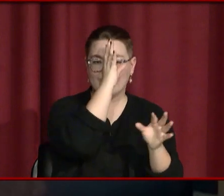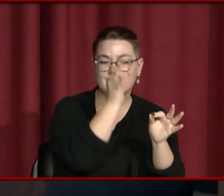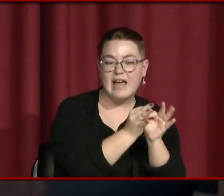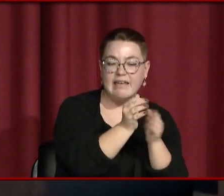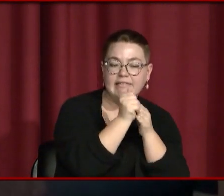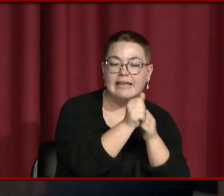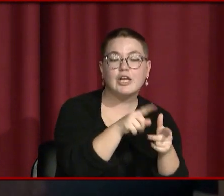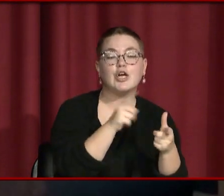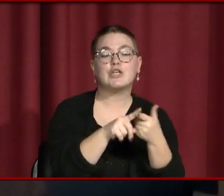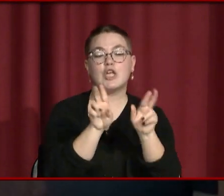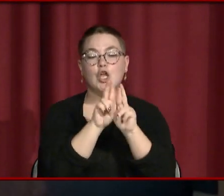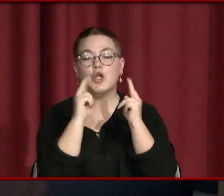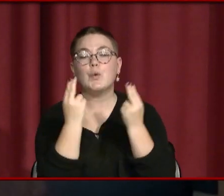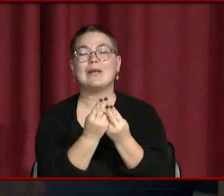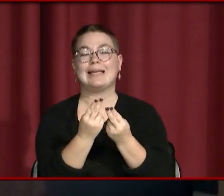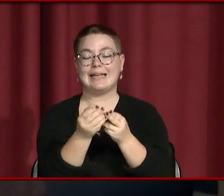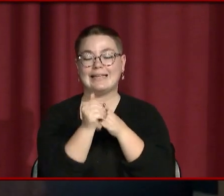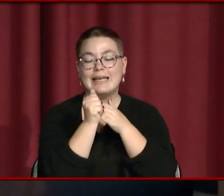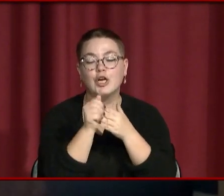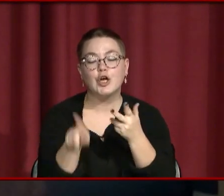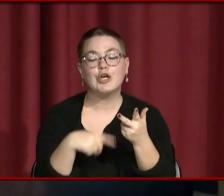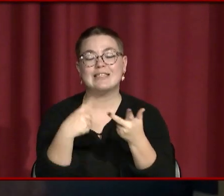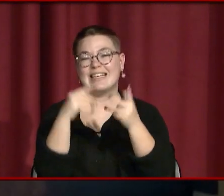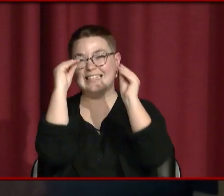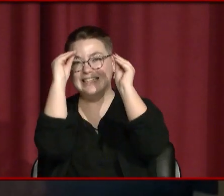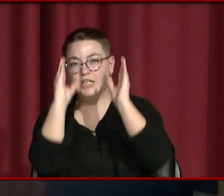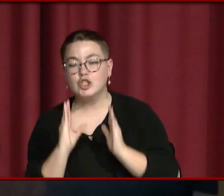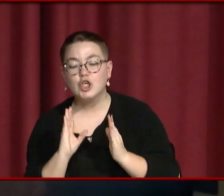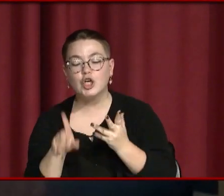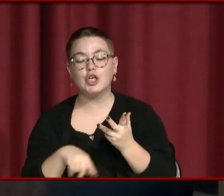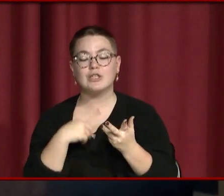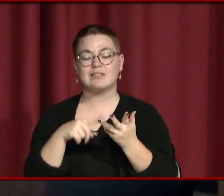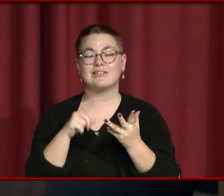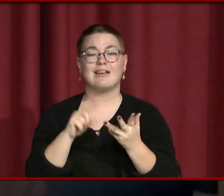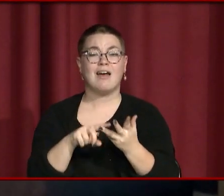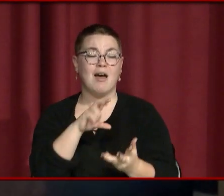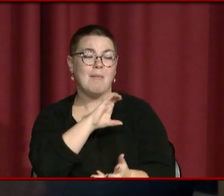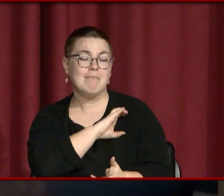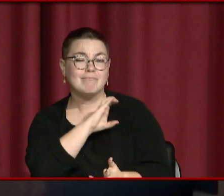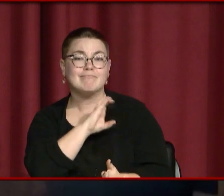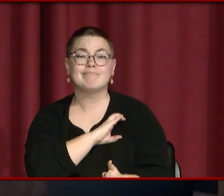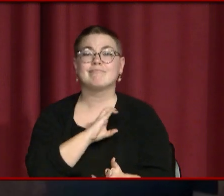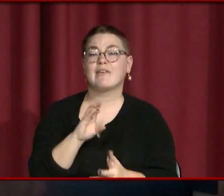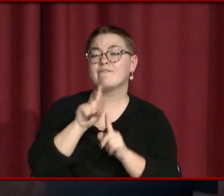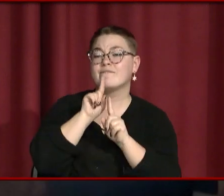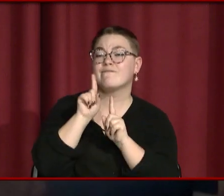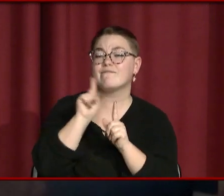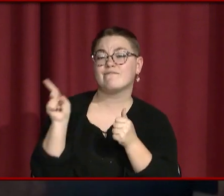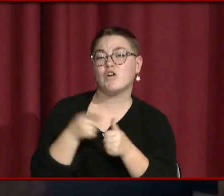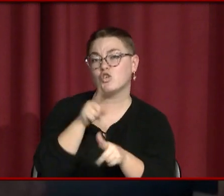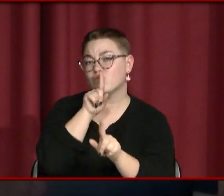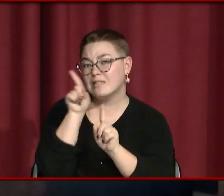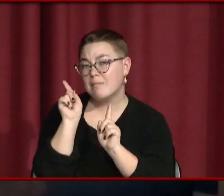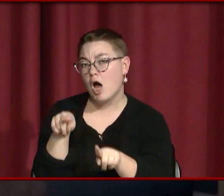leaders, teachers, first responders, just a wide range of individuals coming together